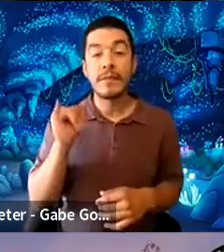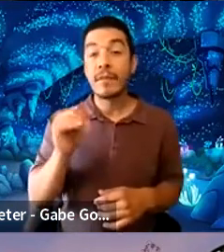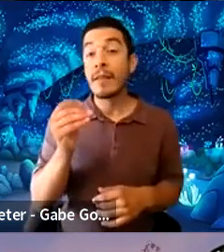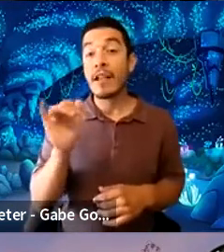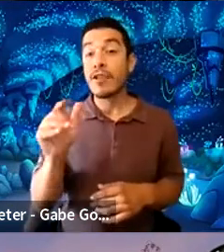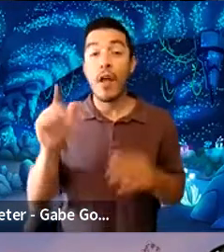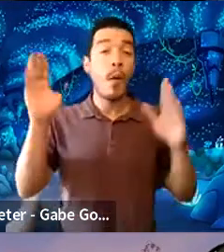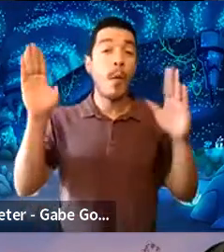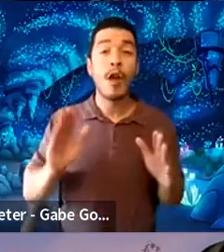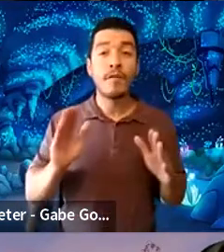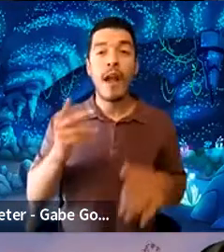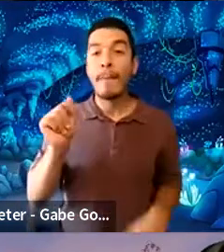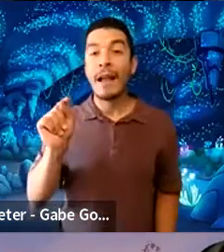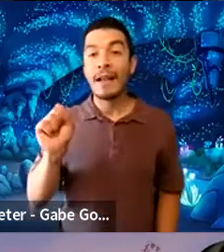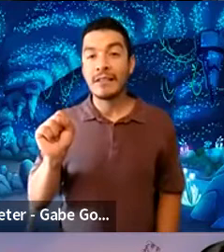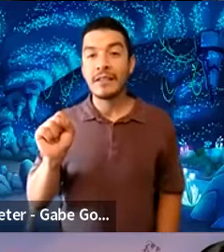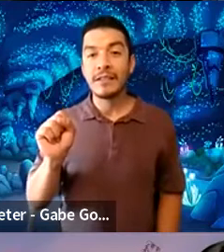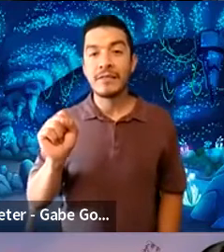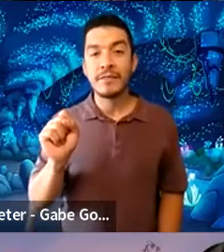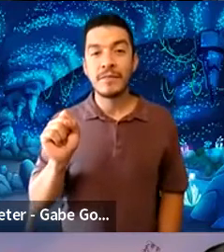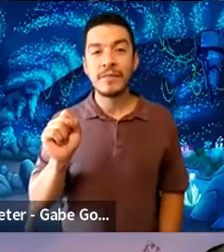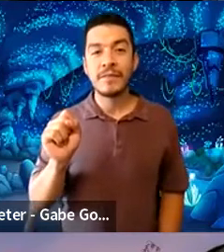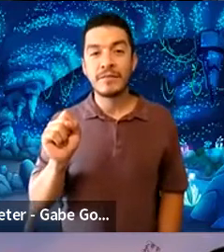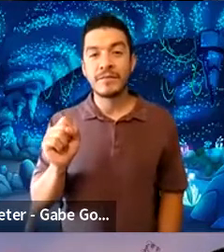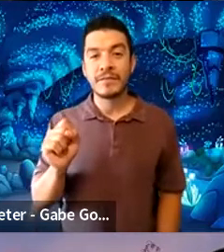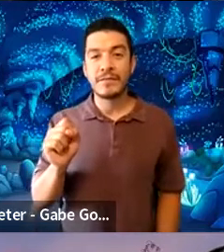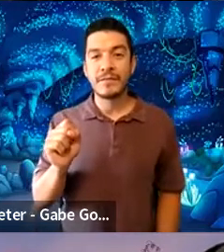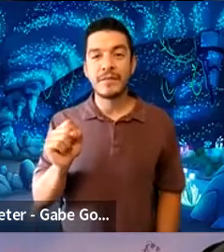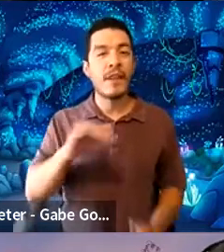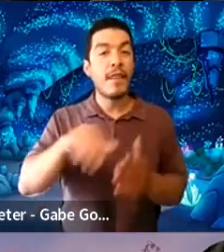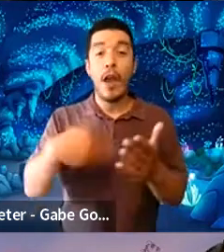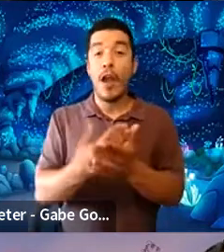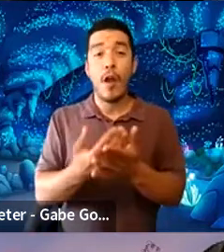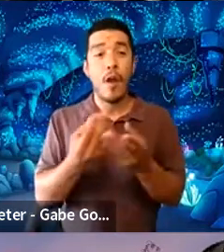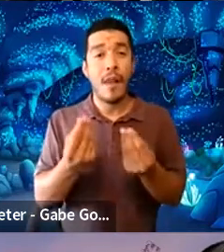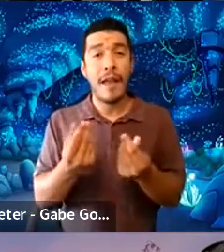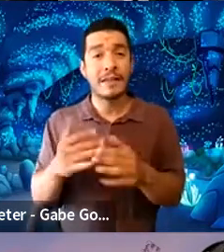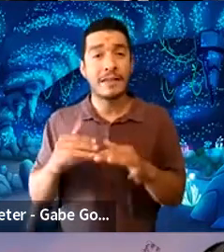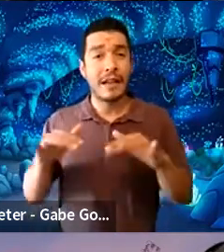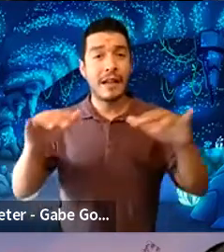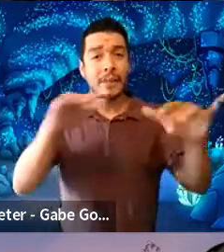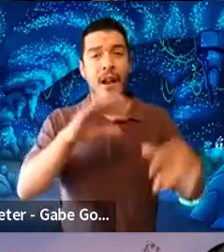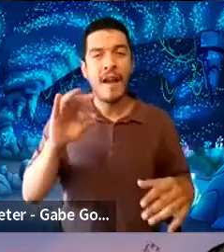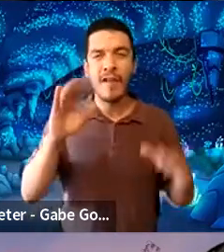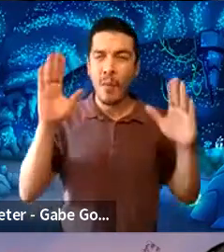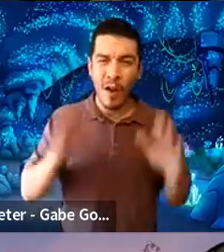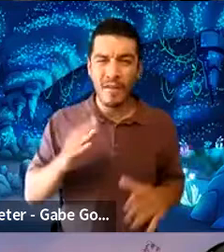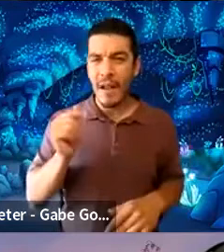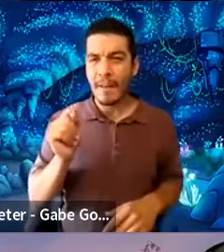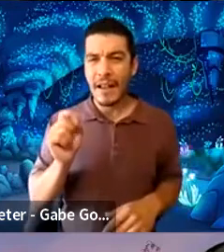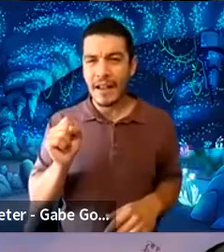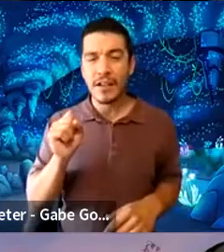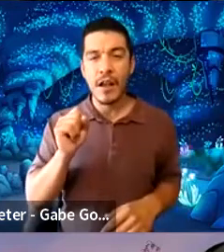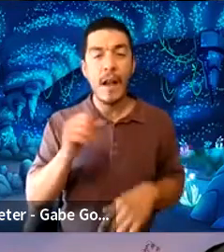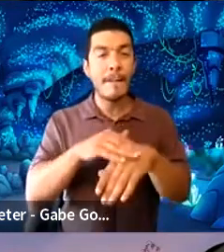magical, wonderful pets. You've created a whole landscape of wonderful pets for